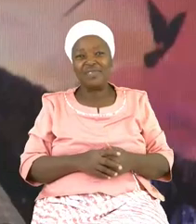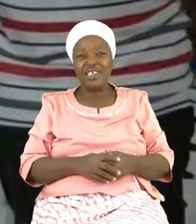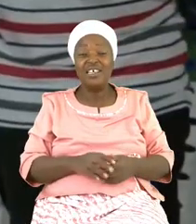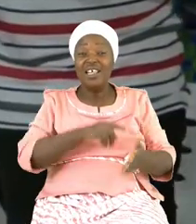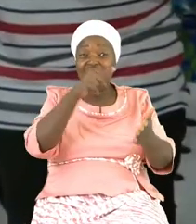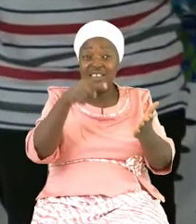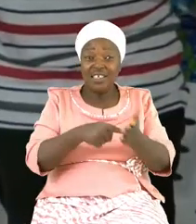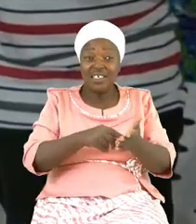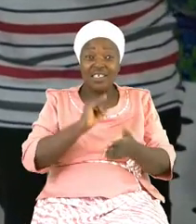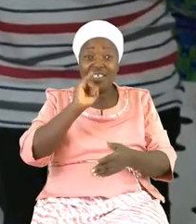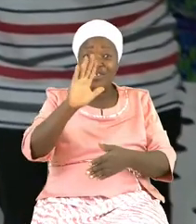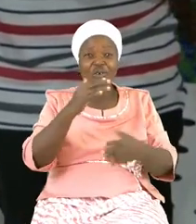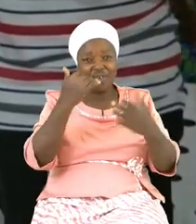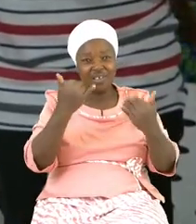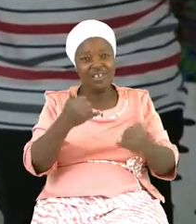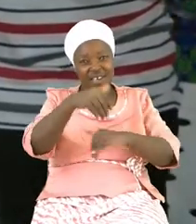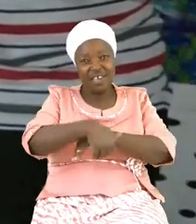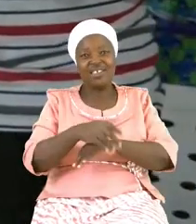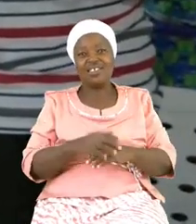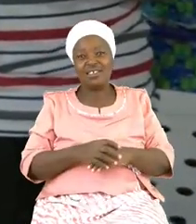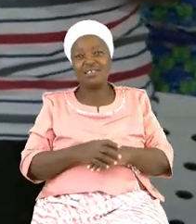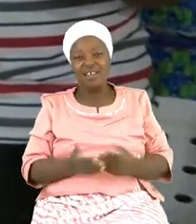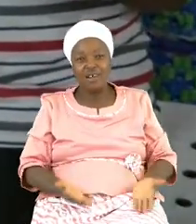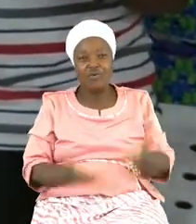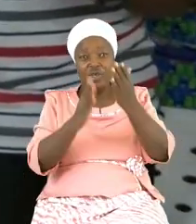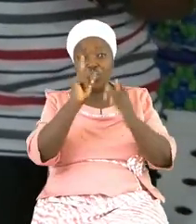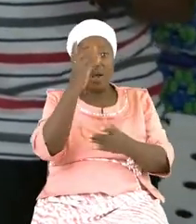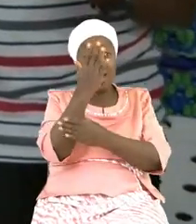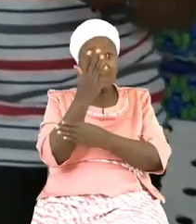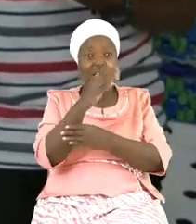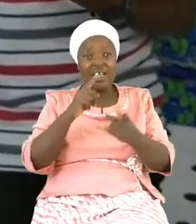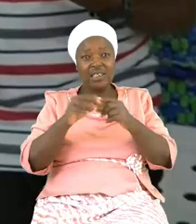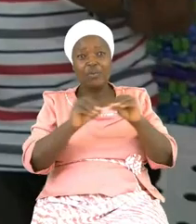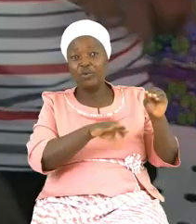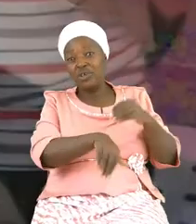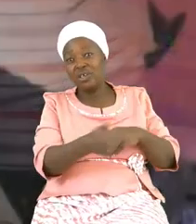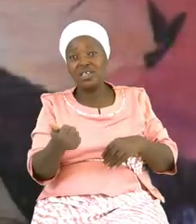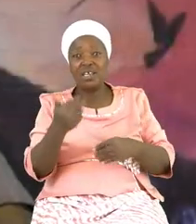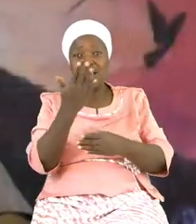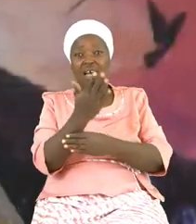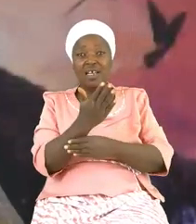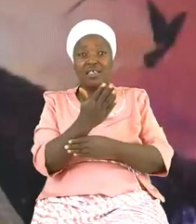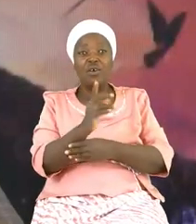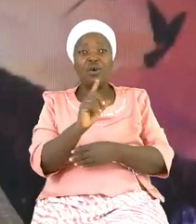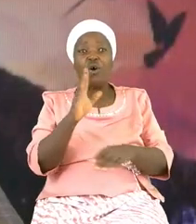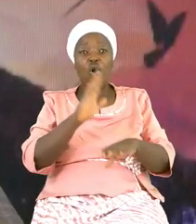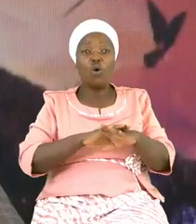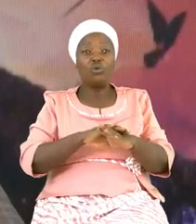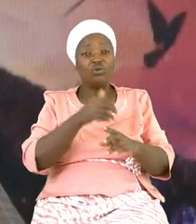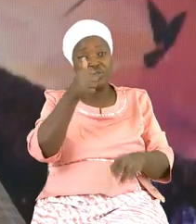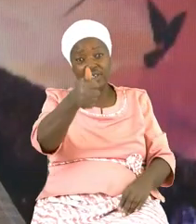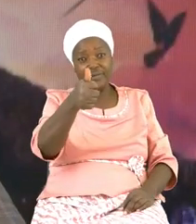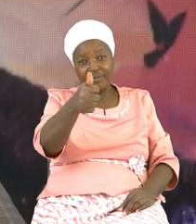night. Amen. You raise up one hand and you lay the other hand on yourself